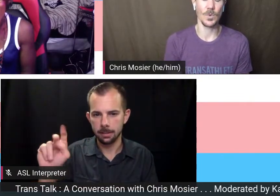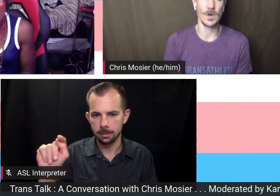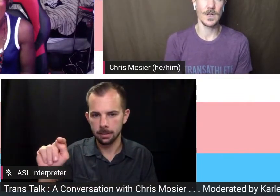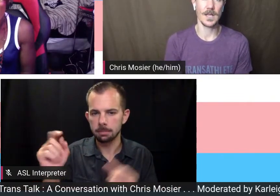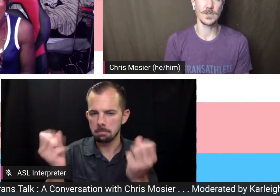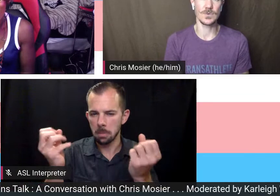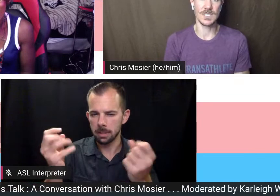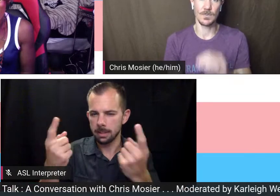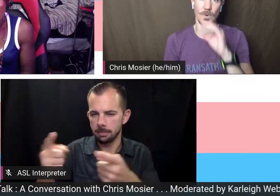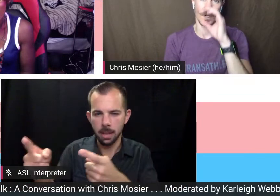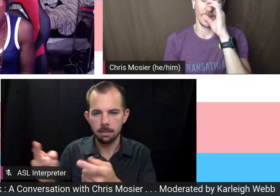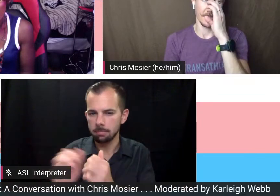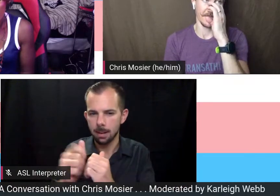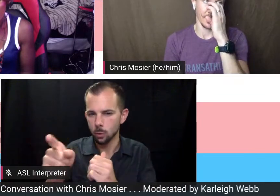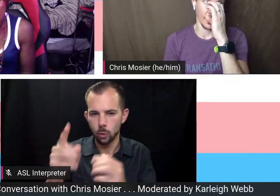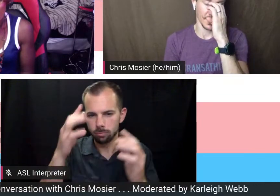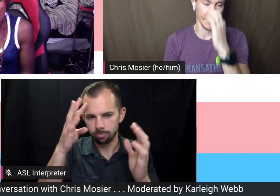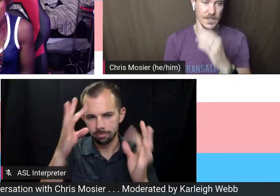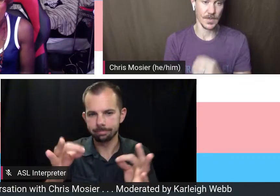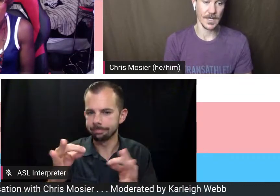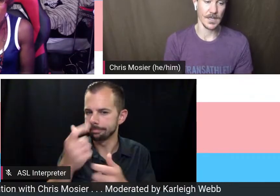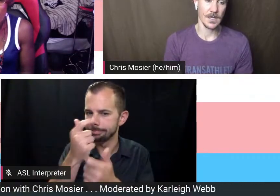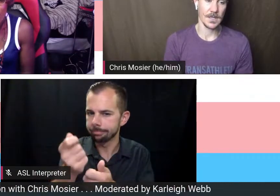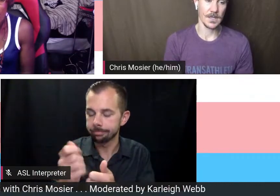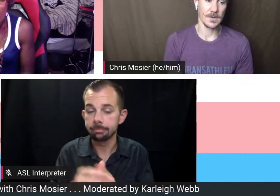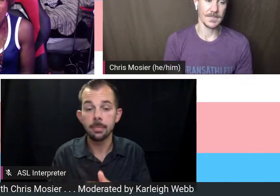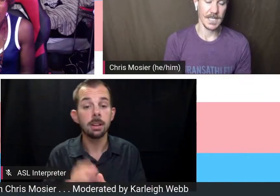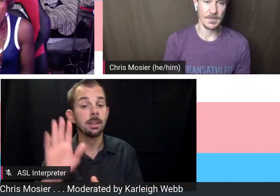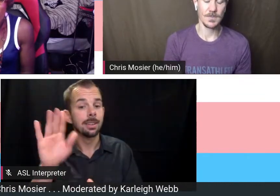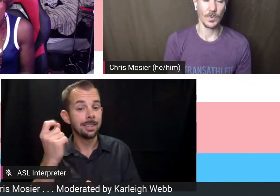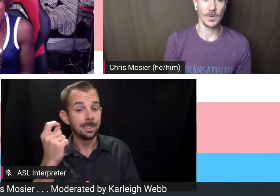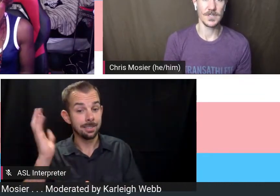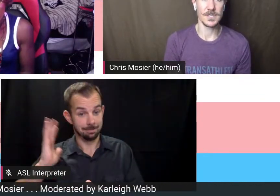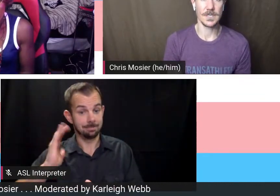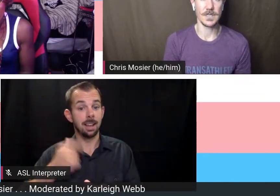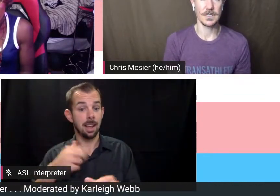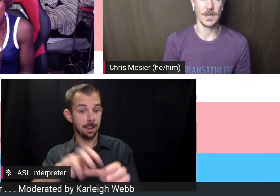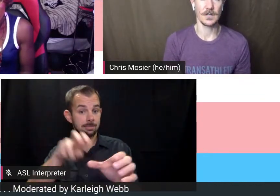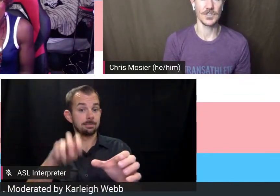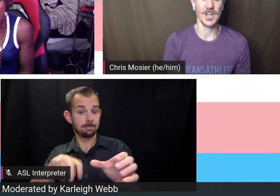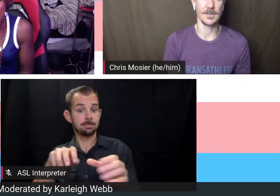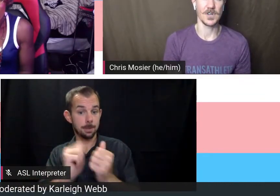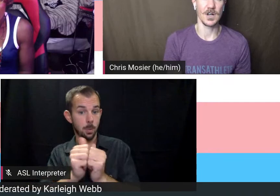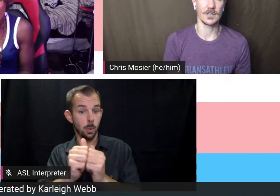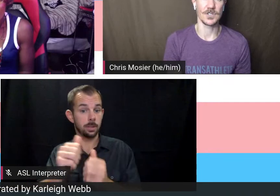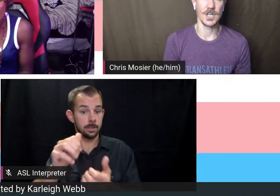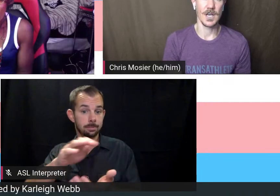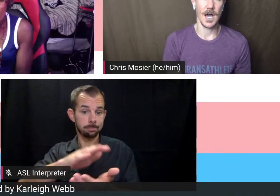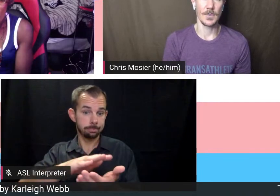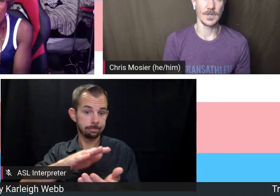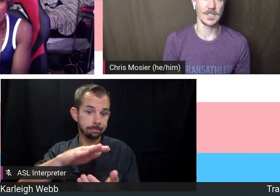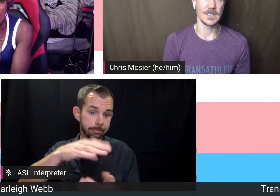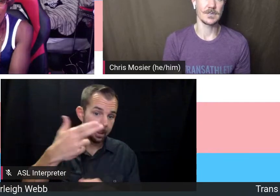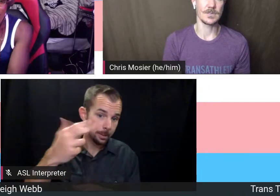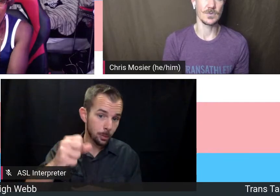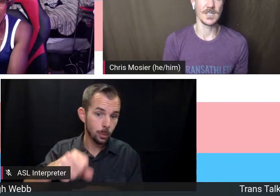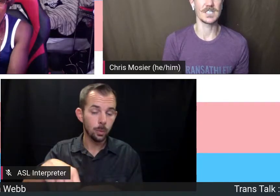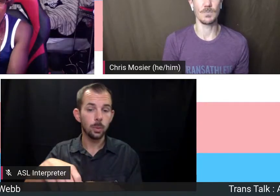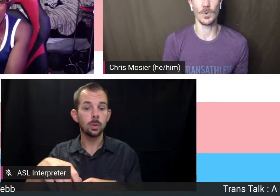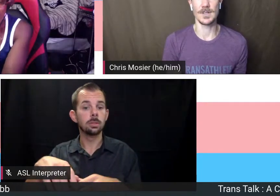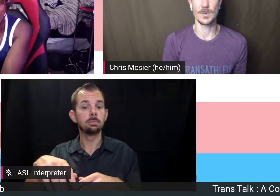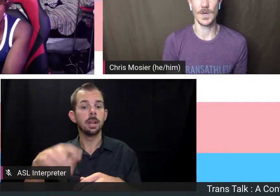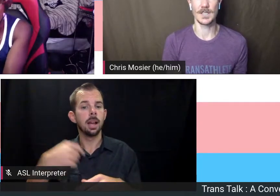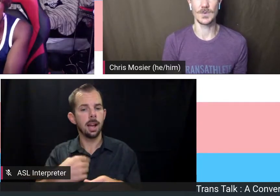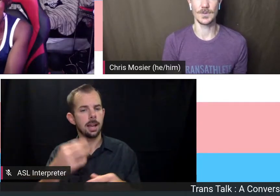was in sport. I used sport, even though I wasn't doing team sports in college and after college, I was